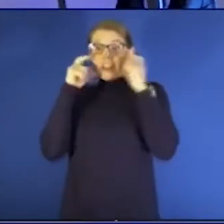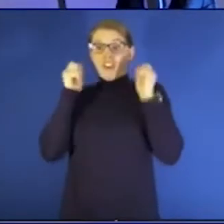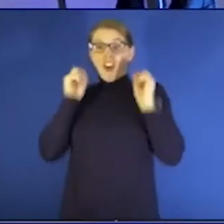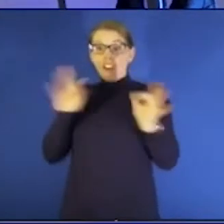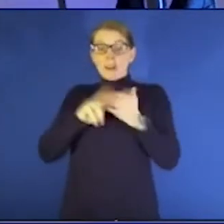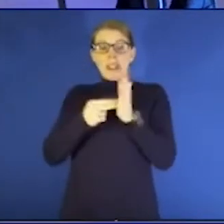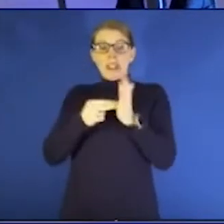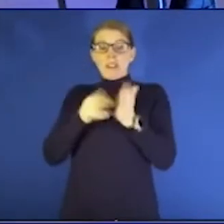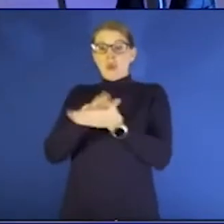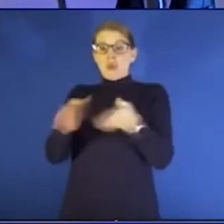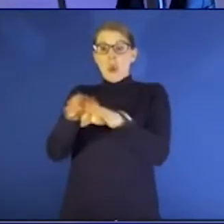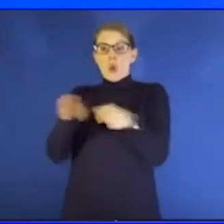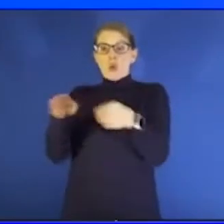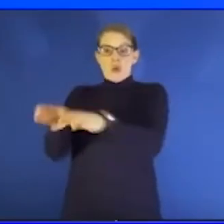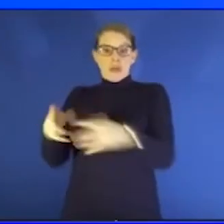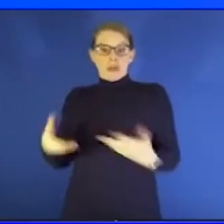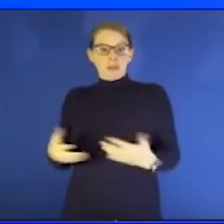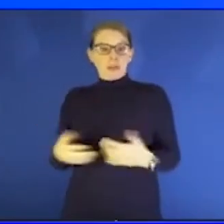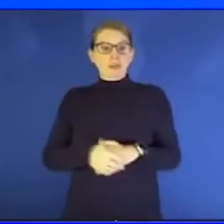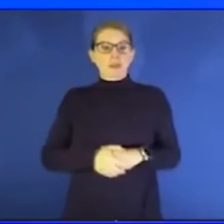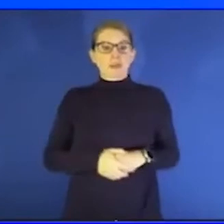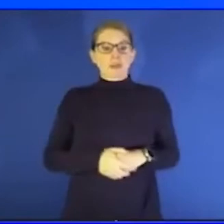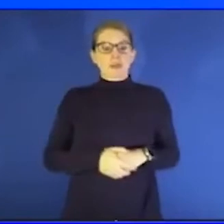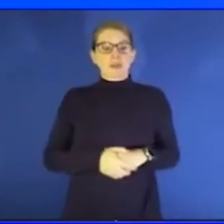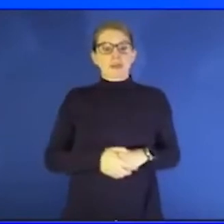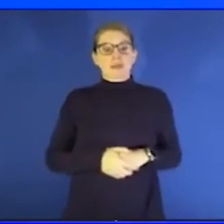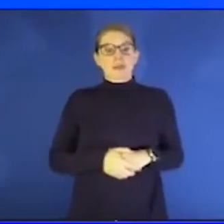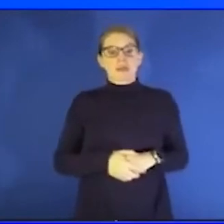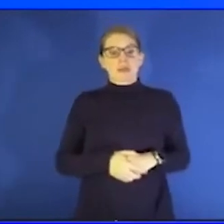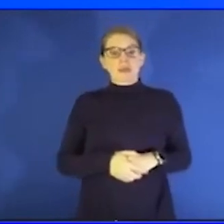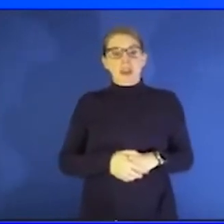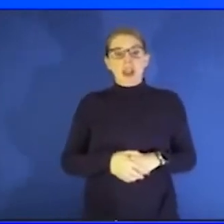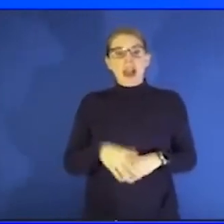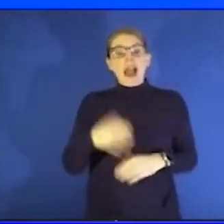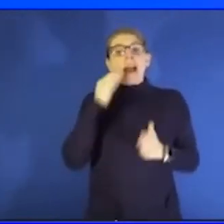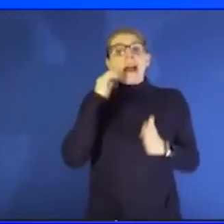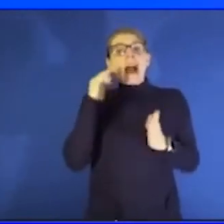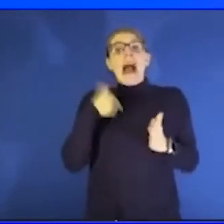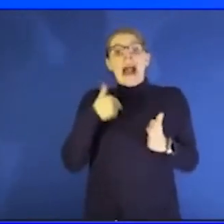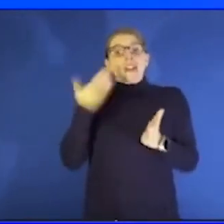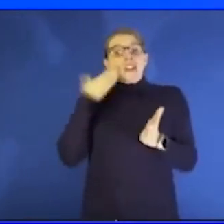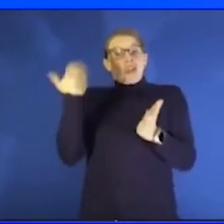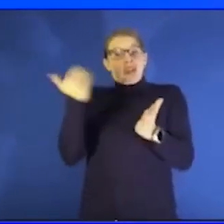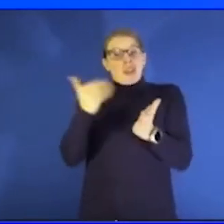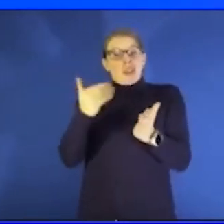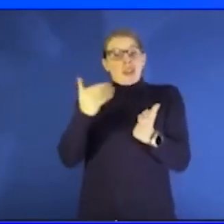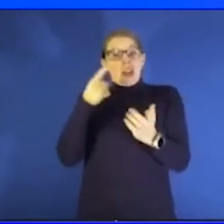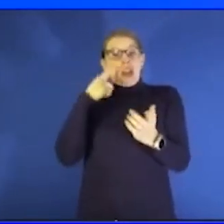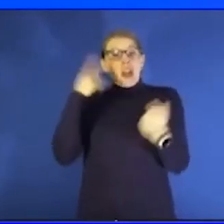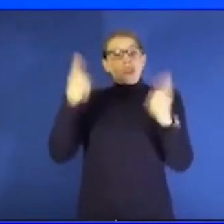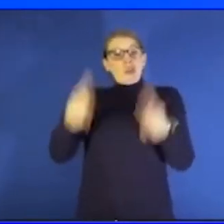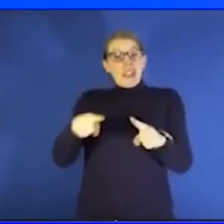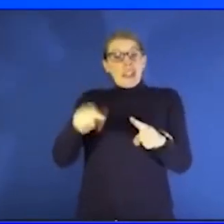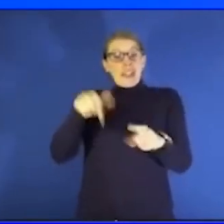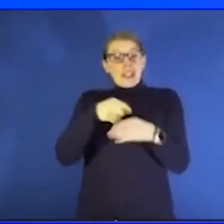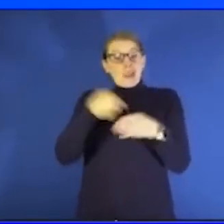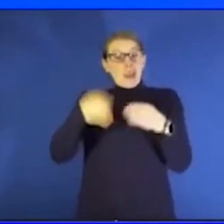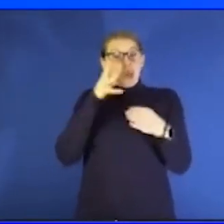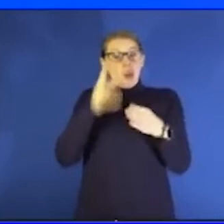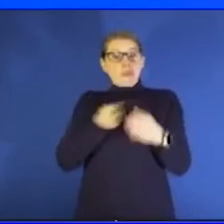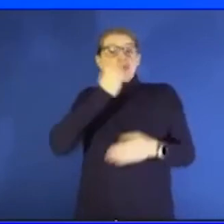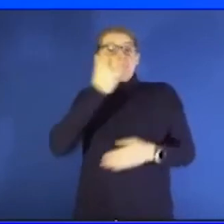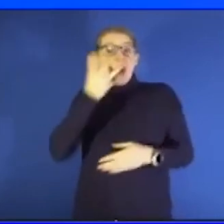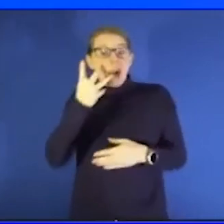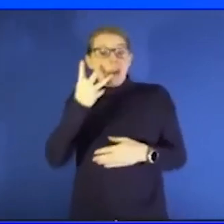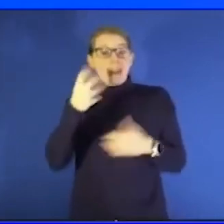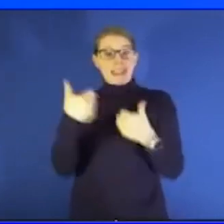And I echo your sentiment about being outside when you can. It's actually going to be a little bit warmer this weekend, and the game is